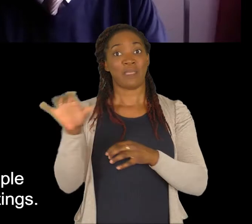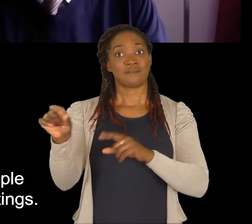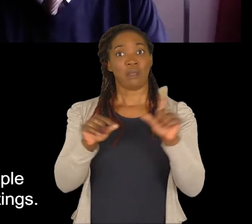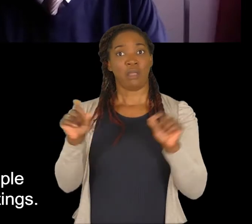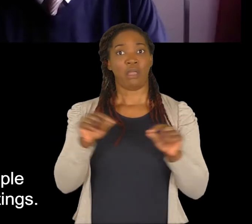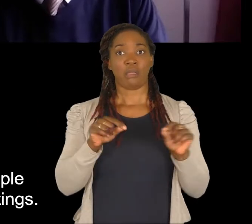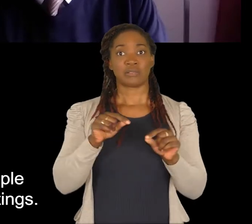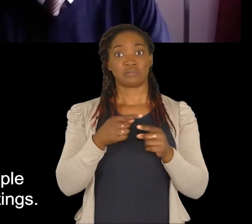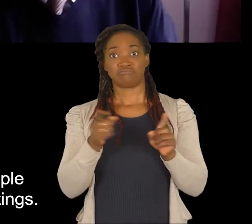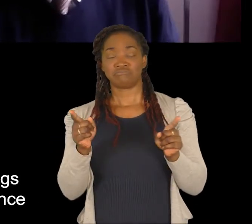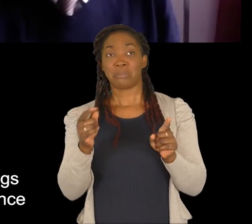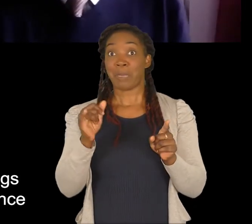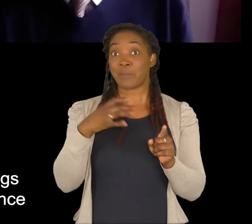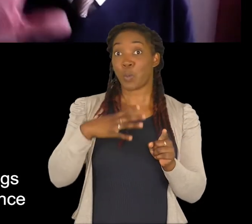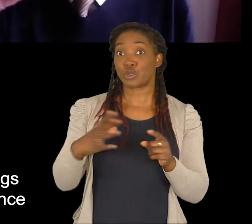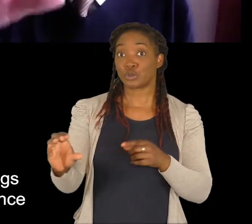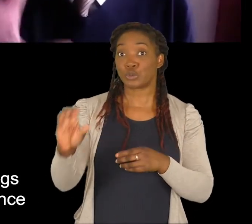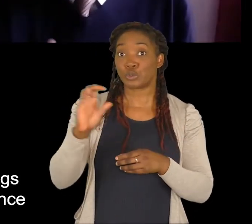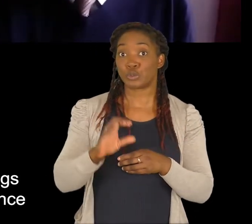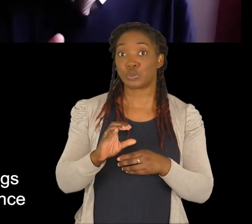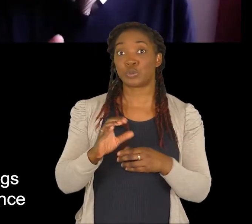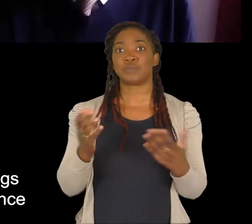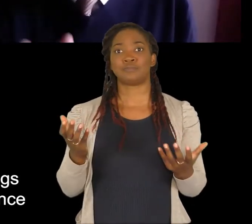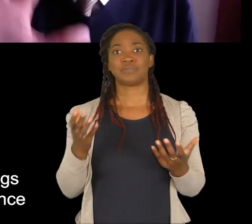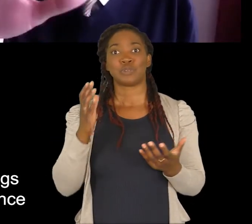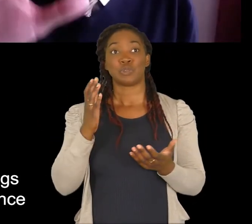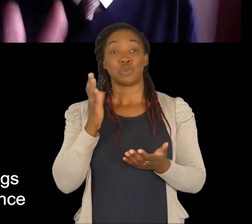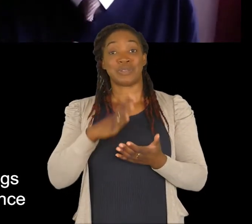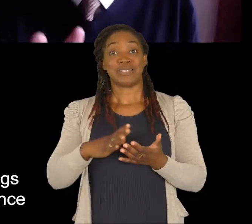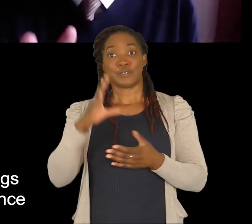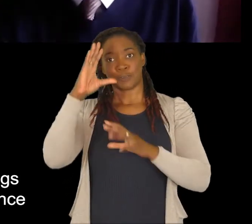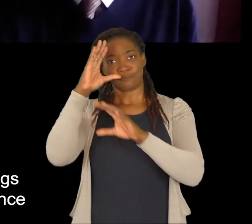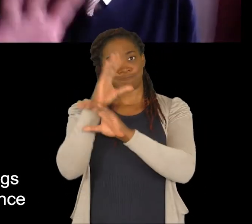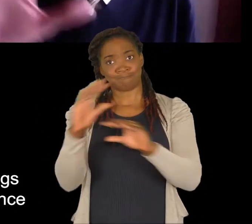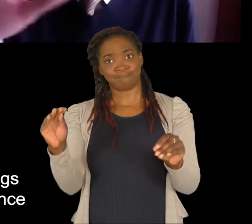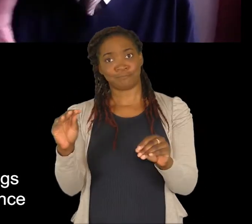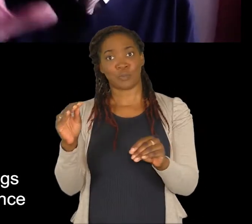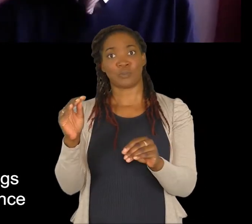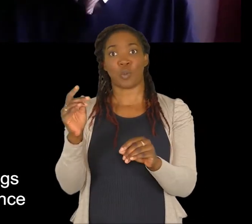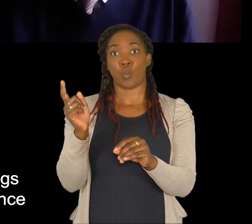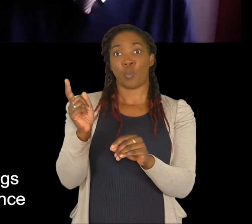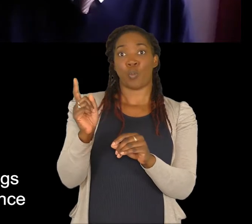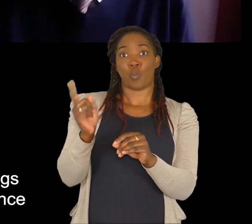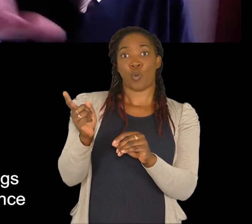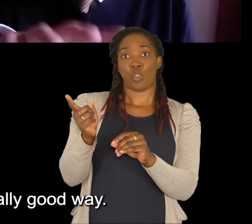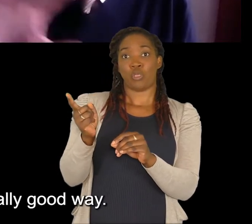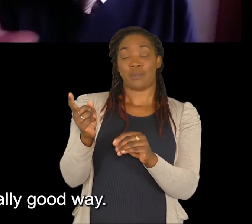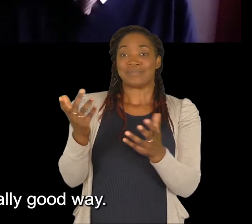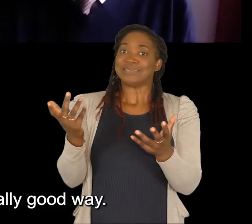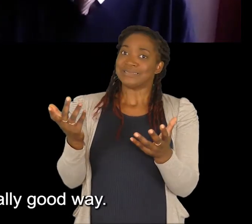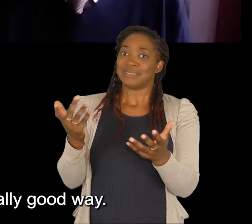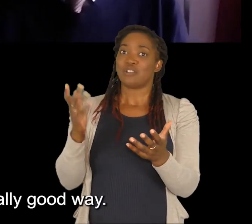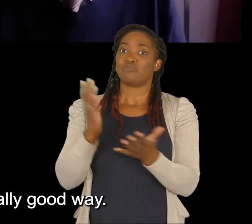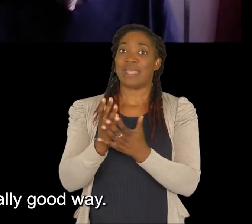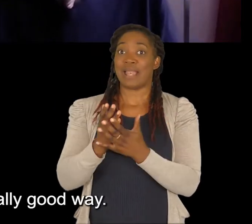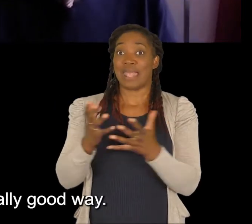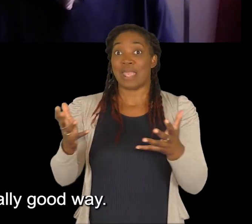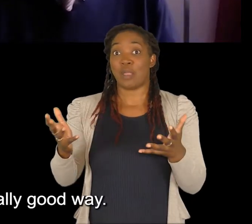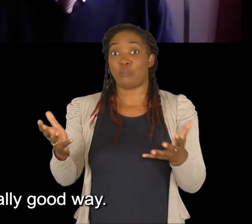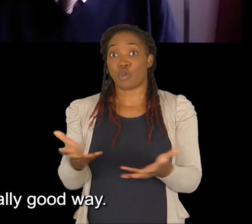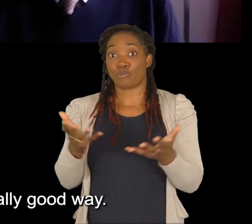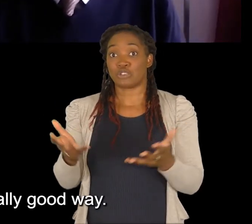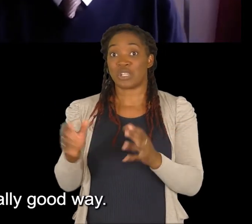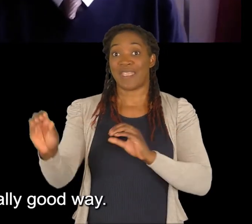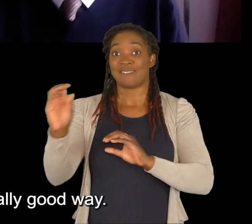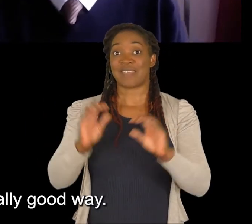some money into those meetings. Obviously, you have to put the right sort of warnings at the very beginning about, you know, how you influence them to invest and so on and so